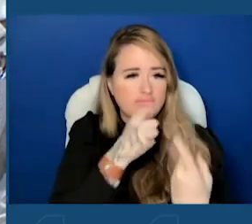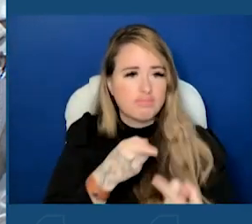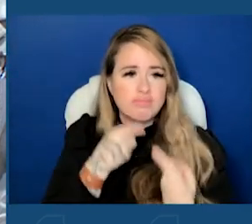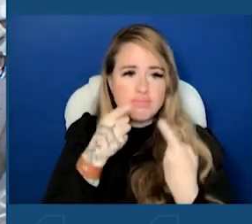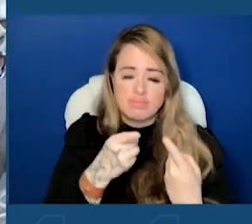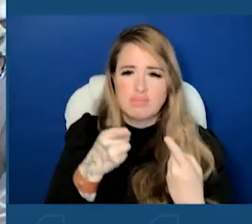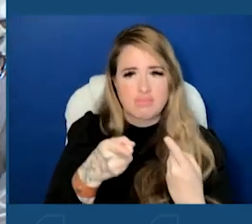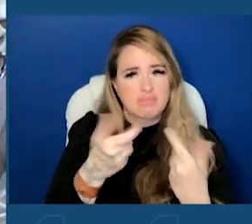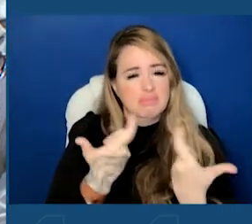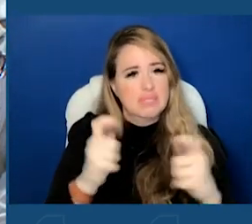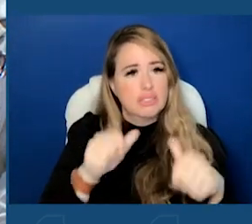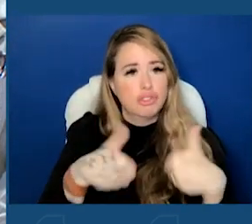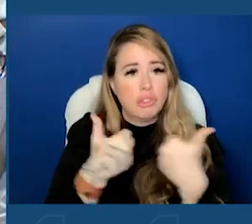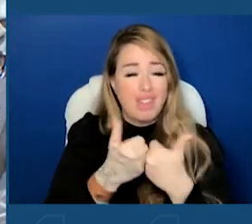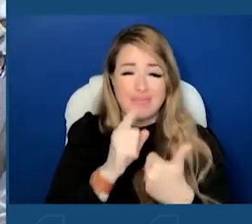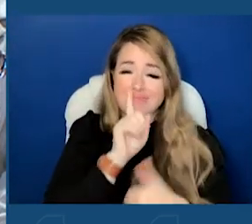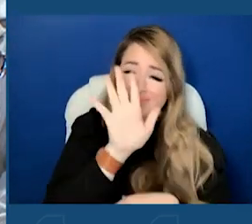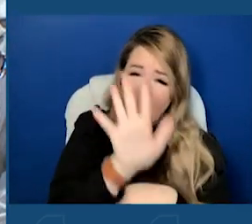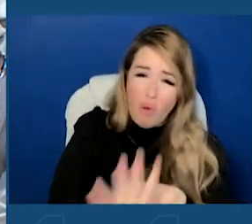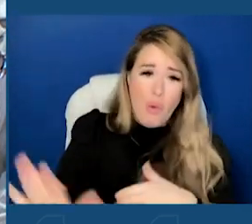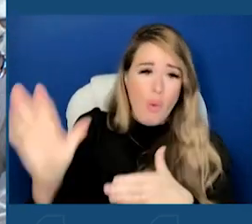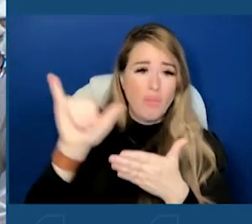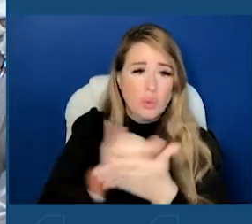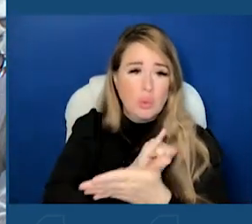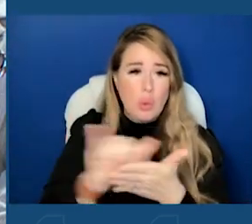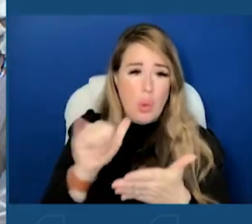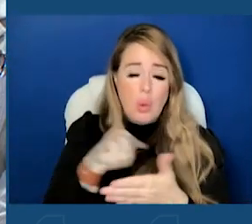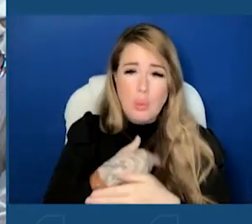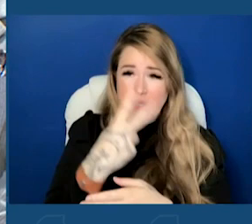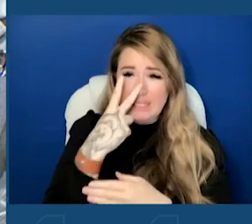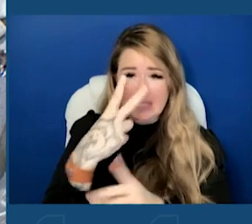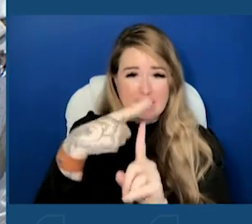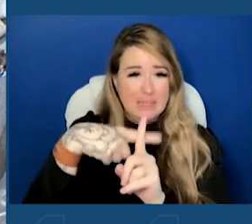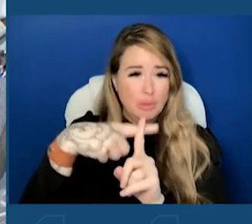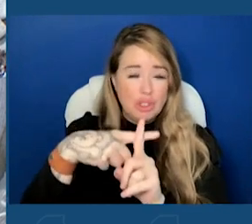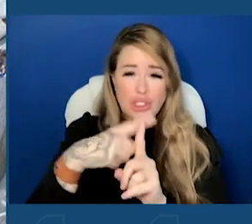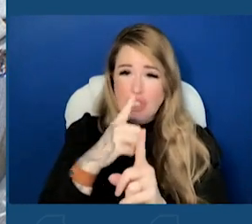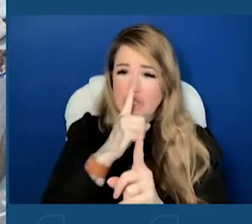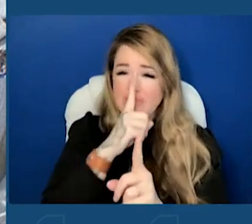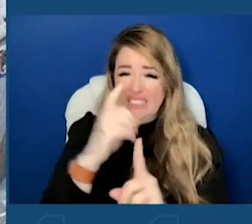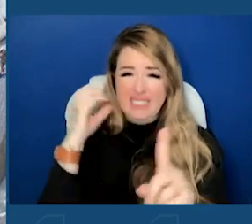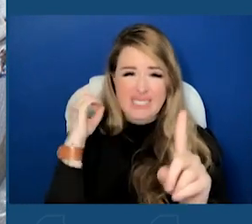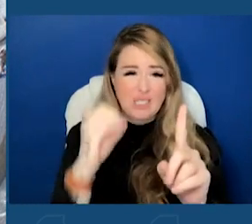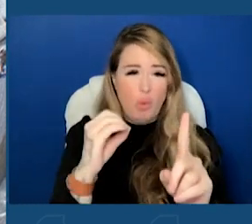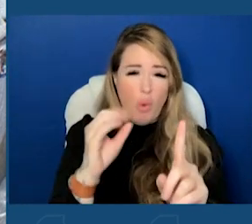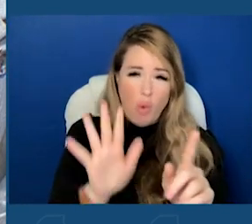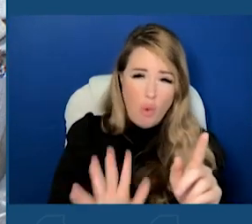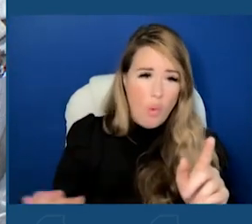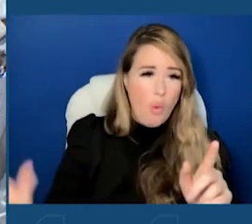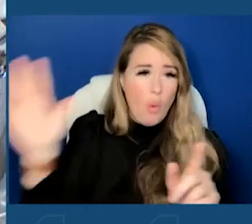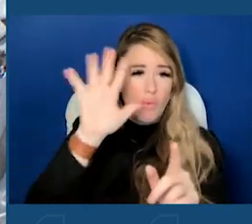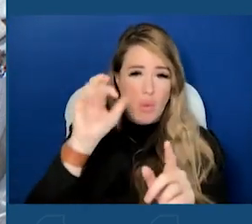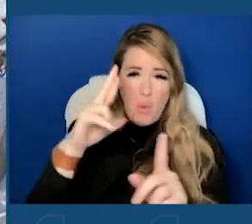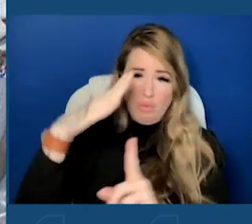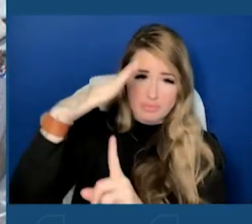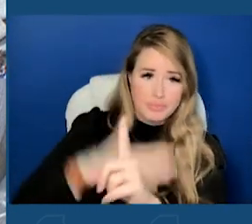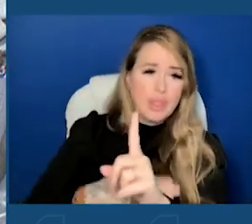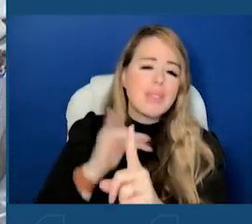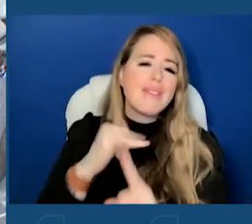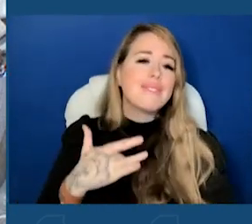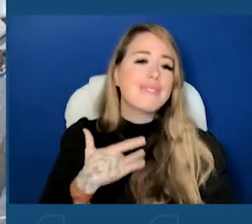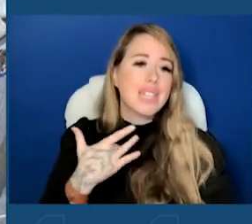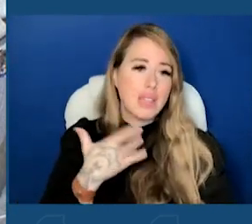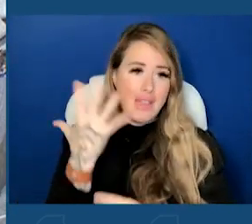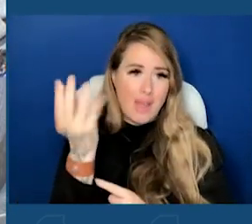one place in the state of New York where the temperature is above zero as far as the real field temperature. That's what it feels like on